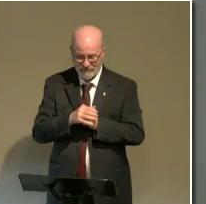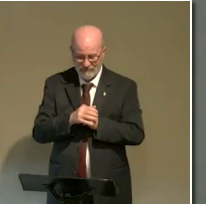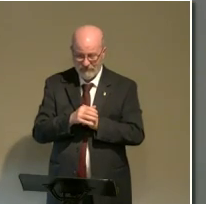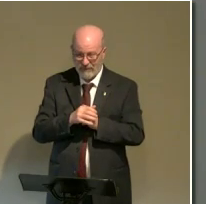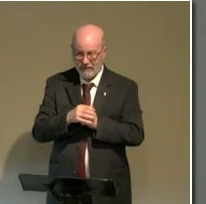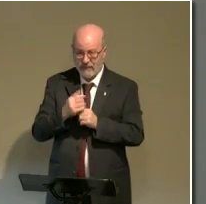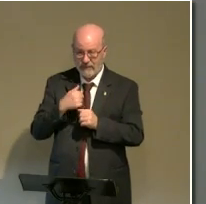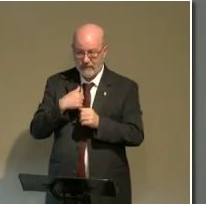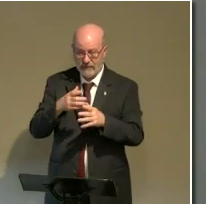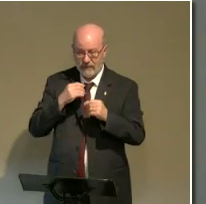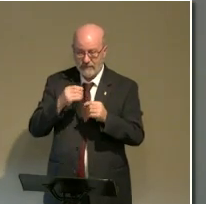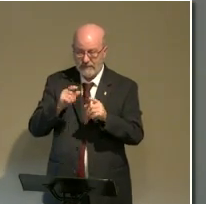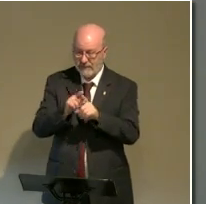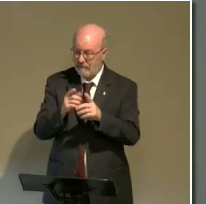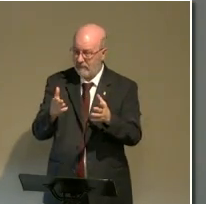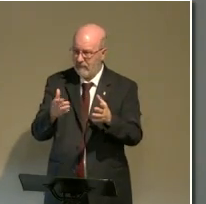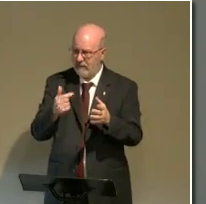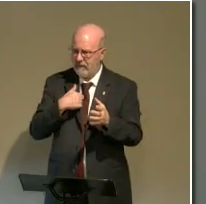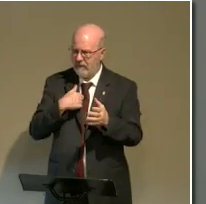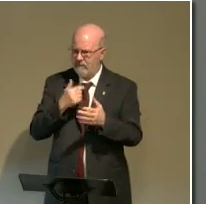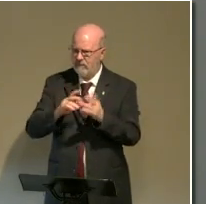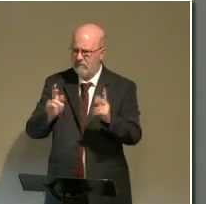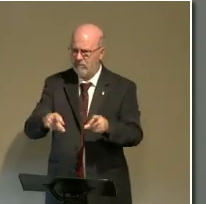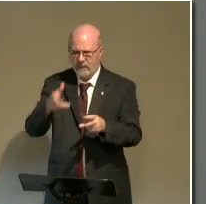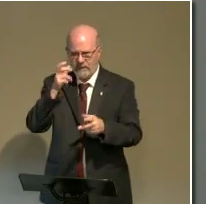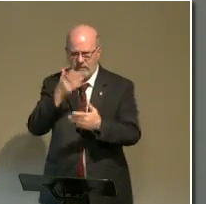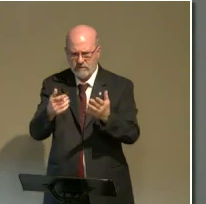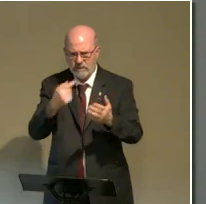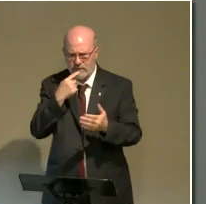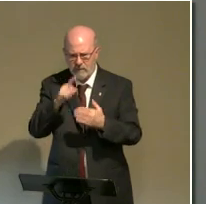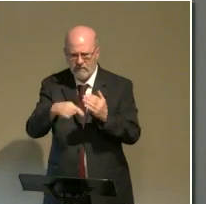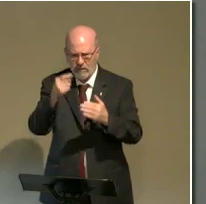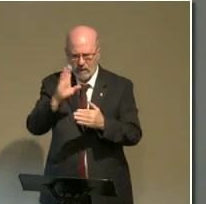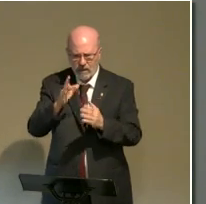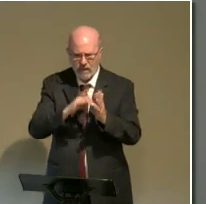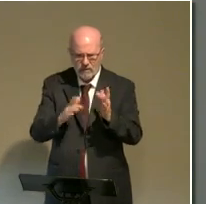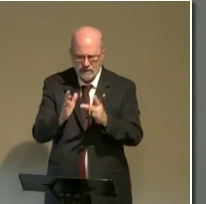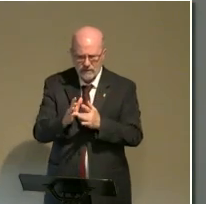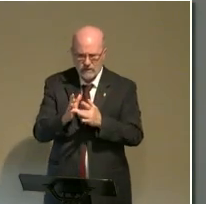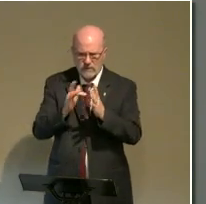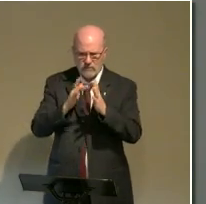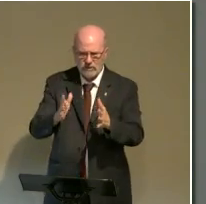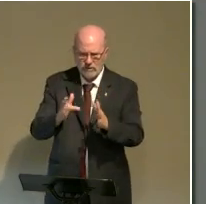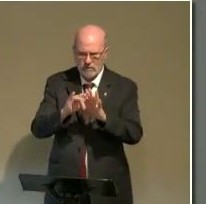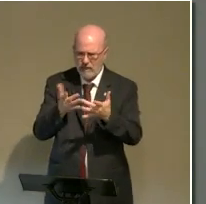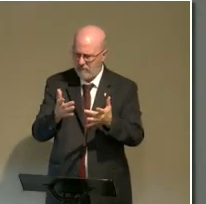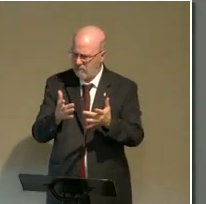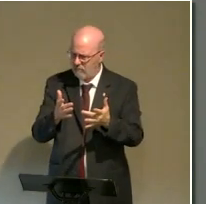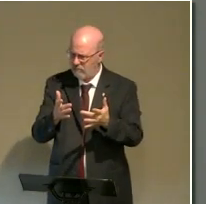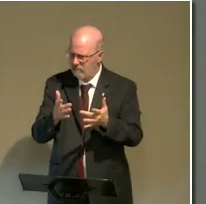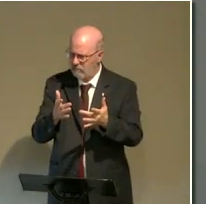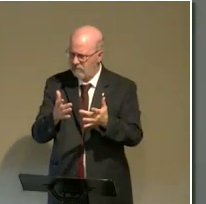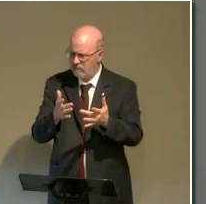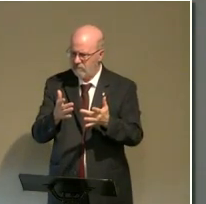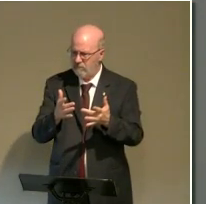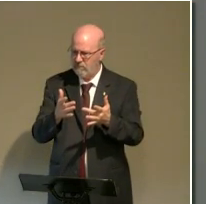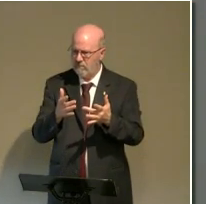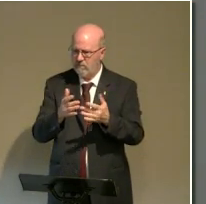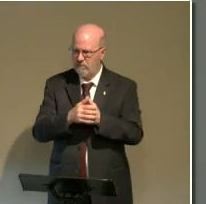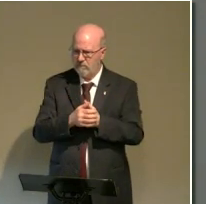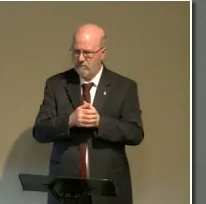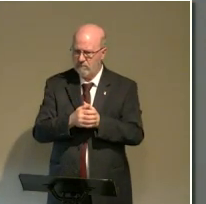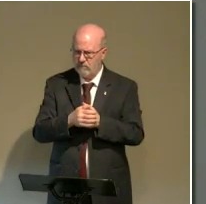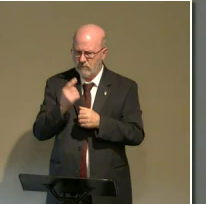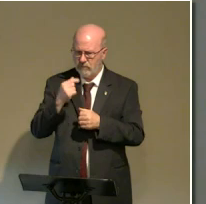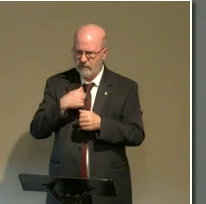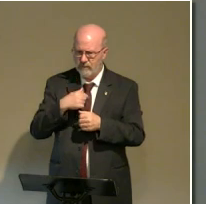I take that the same thing. If I'm somewhere and I hear something said about God or Jesus or Christianity or the Bible, what,